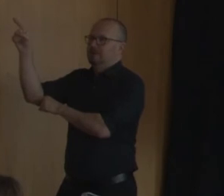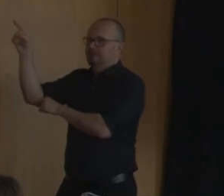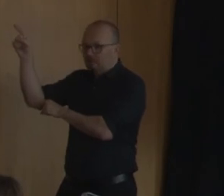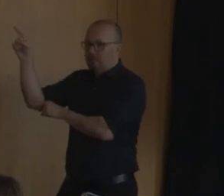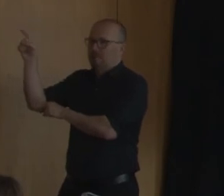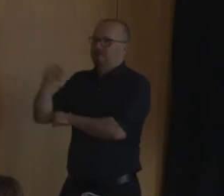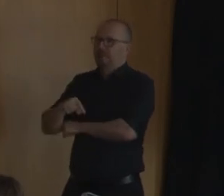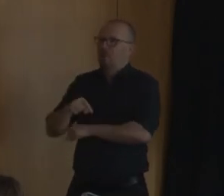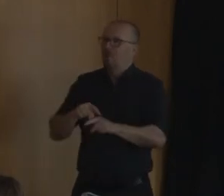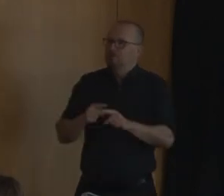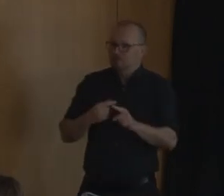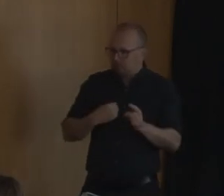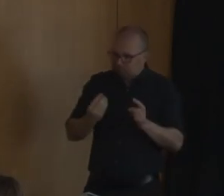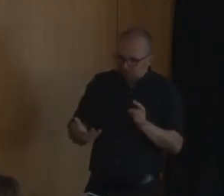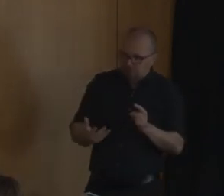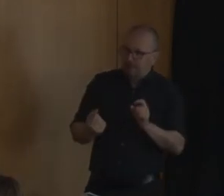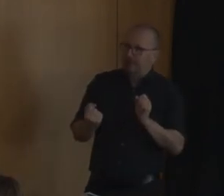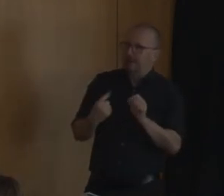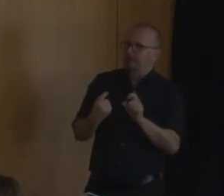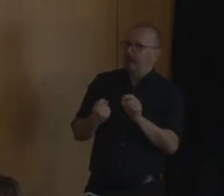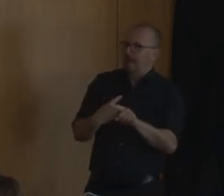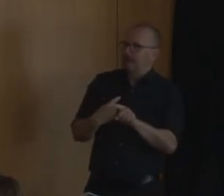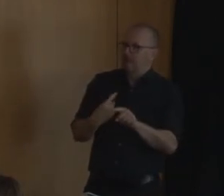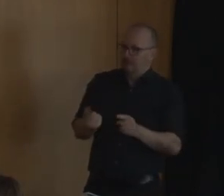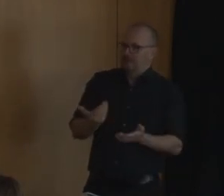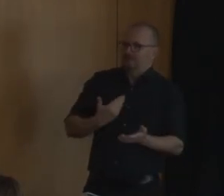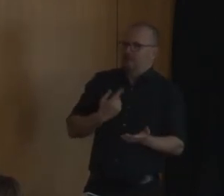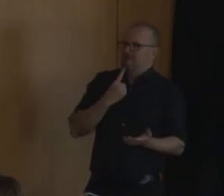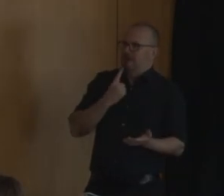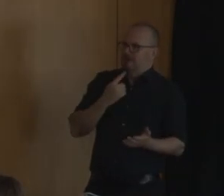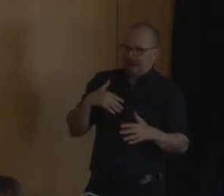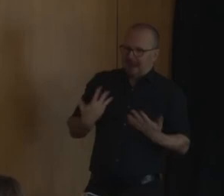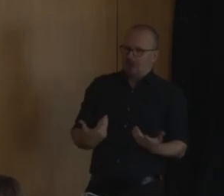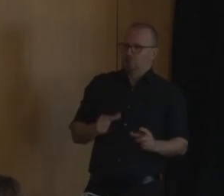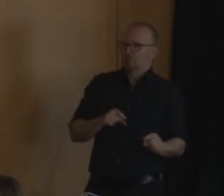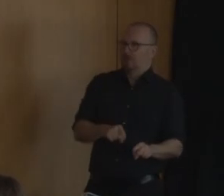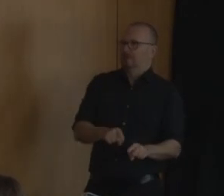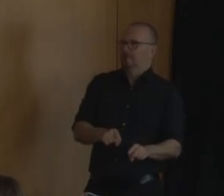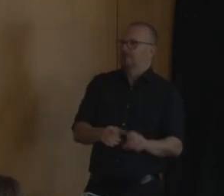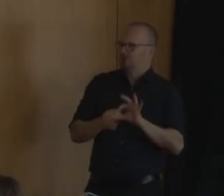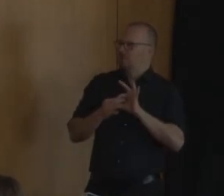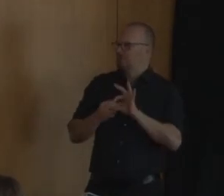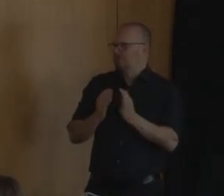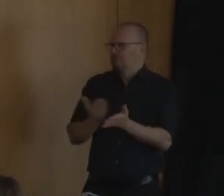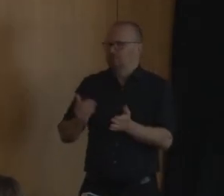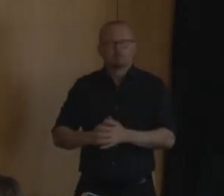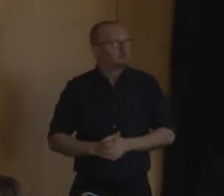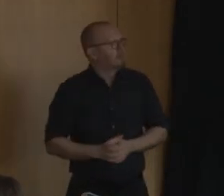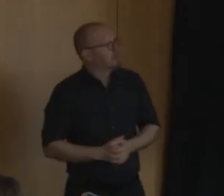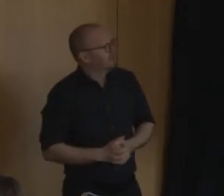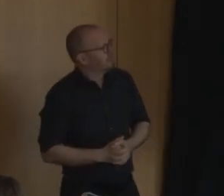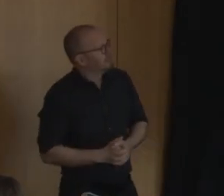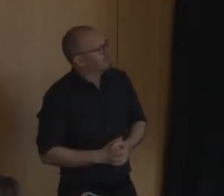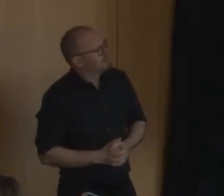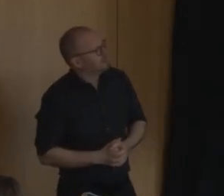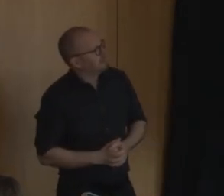you advice to put your pledge into action. So that's the key real world connection. There's a link to our action AVs here too.